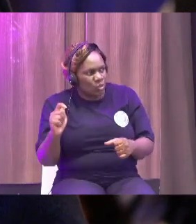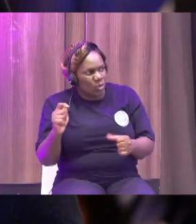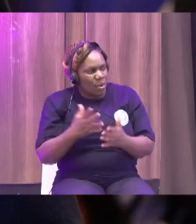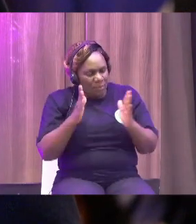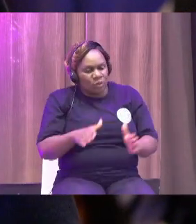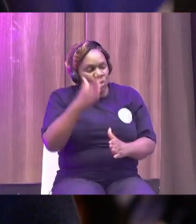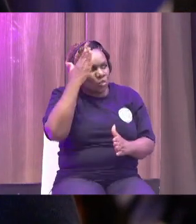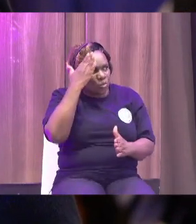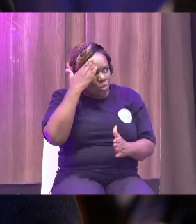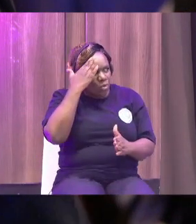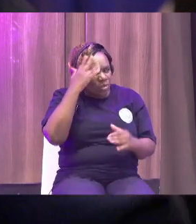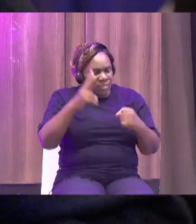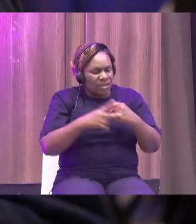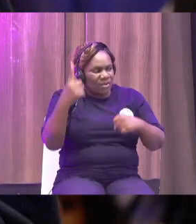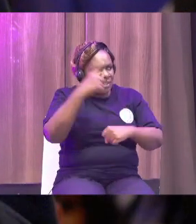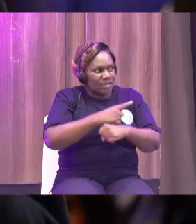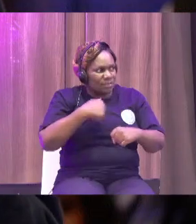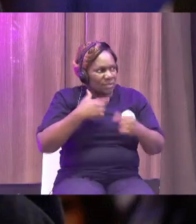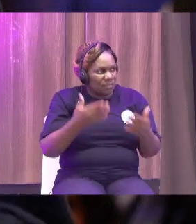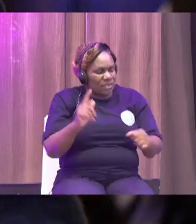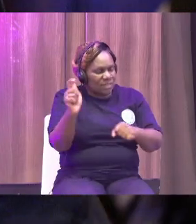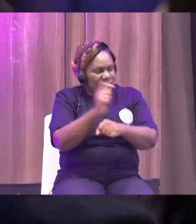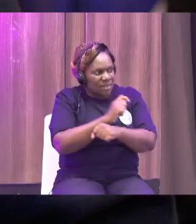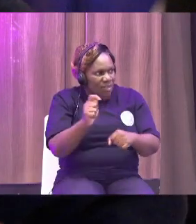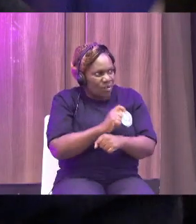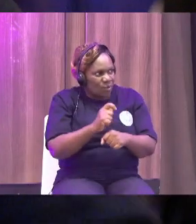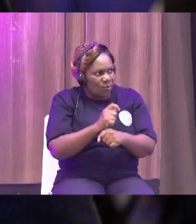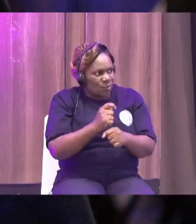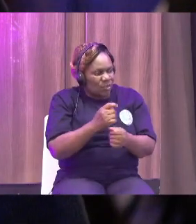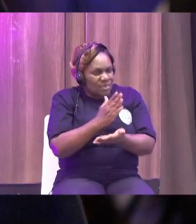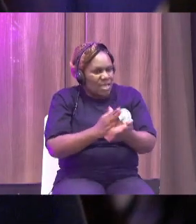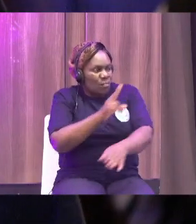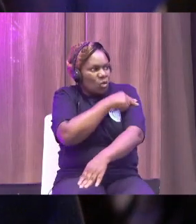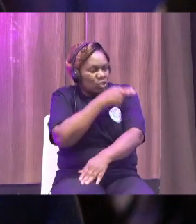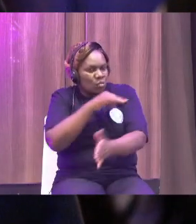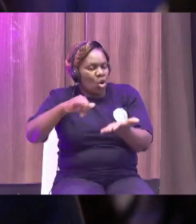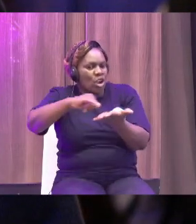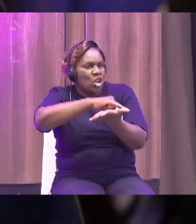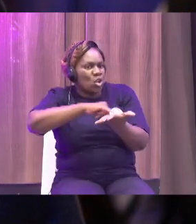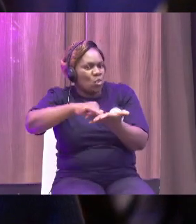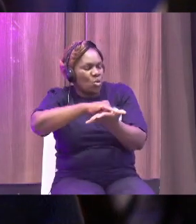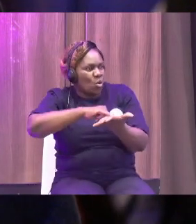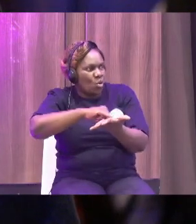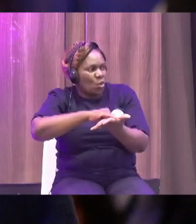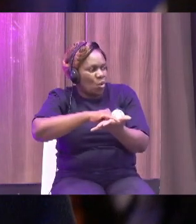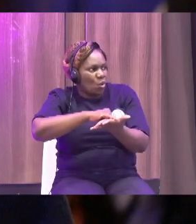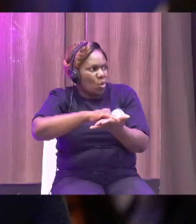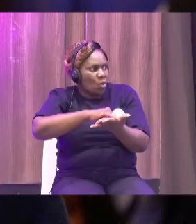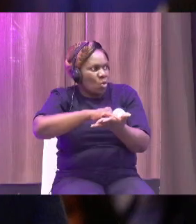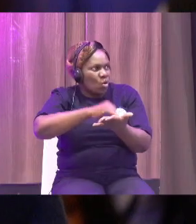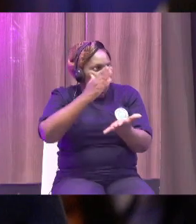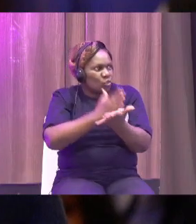As you know, in the 70s, I happen to have trained at Mount Sinai Hospital in New York, where that was used for